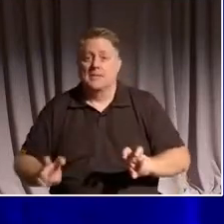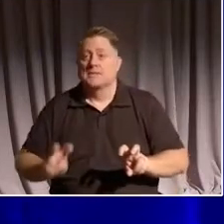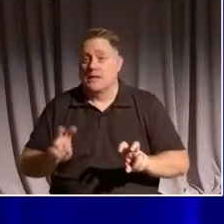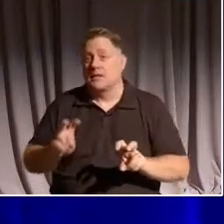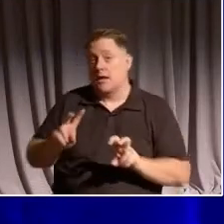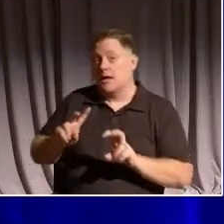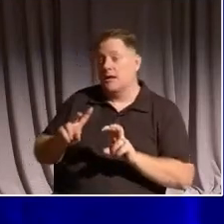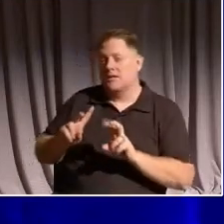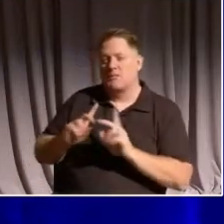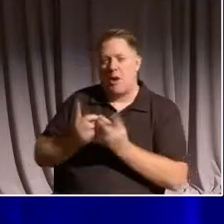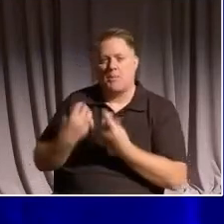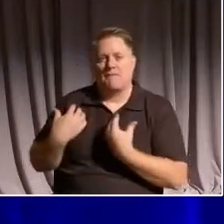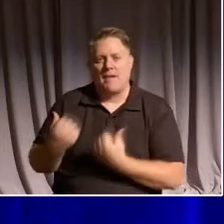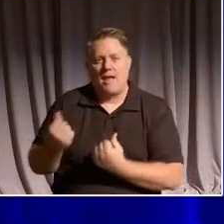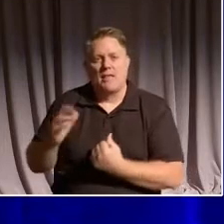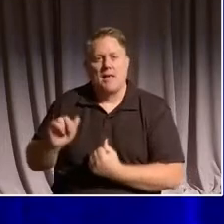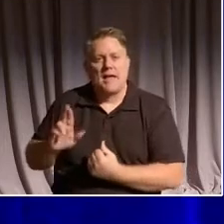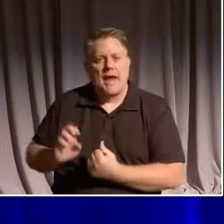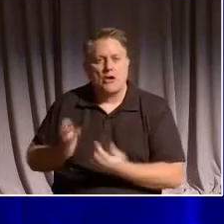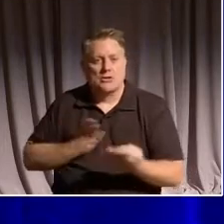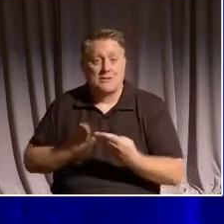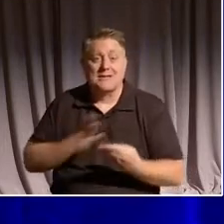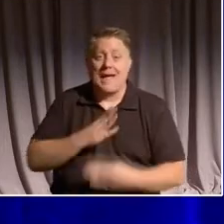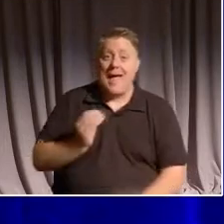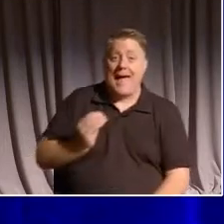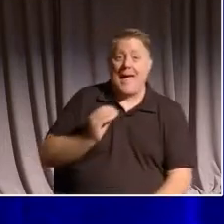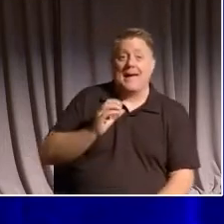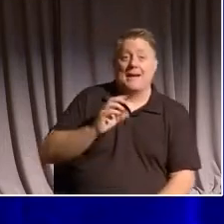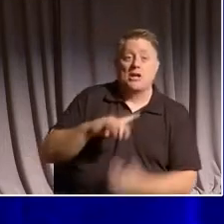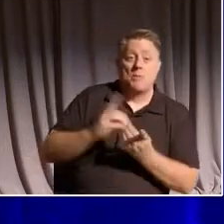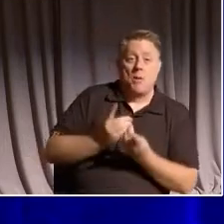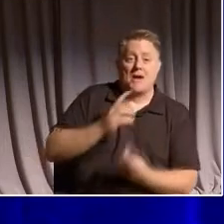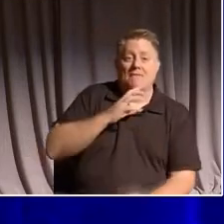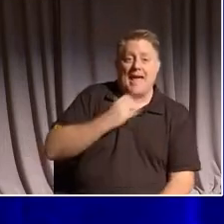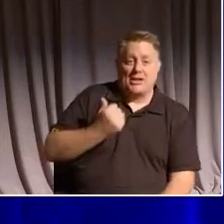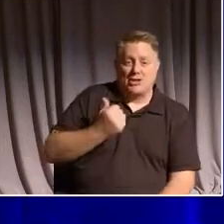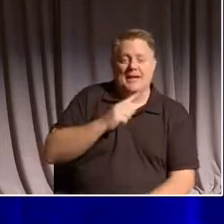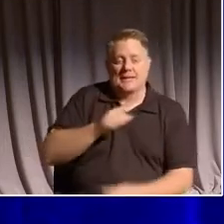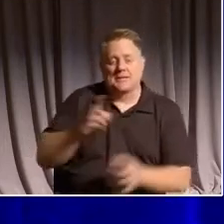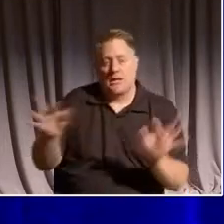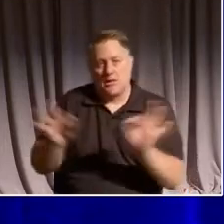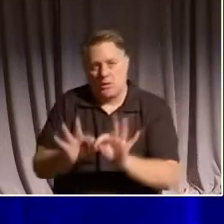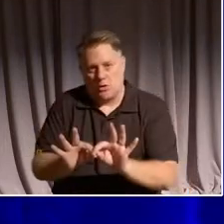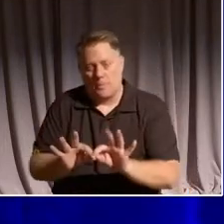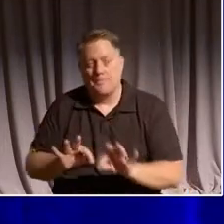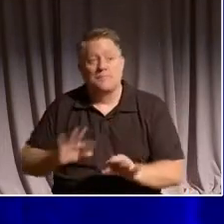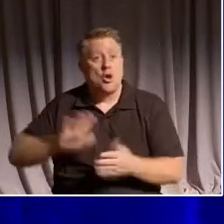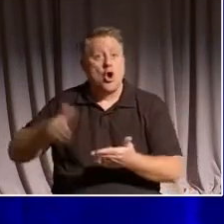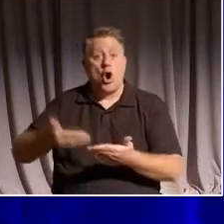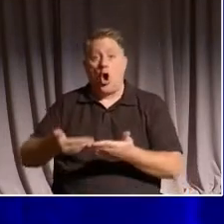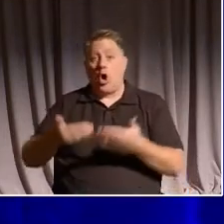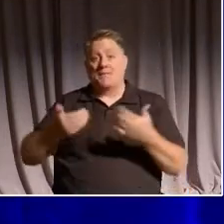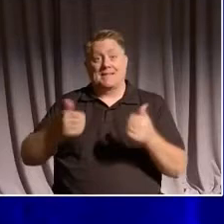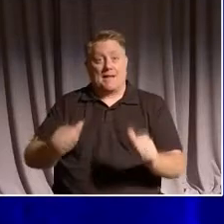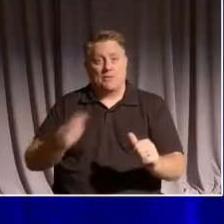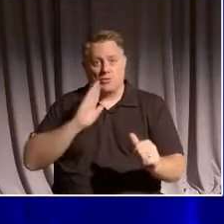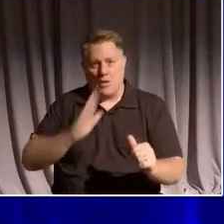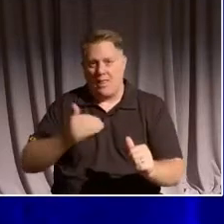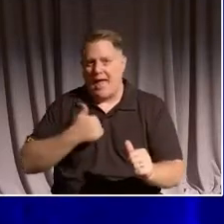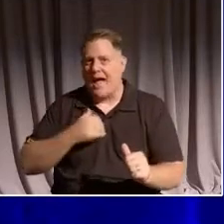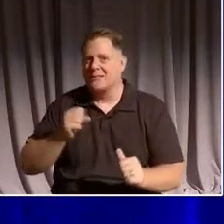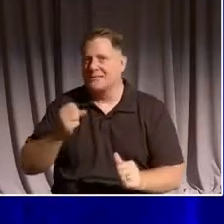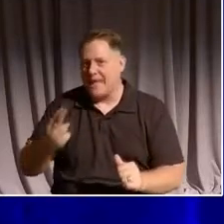Department of Healthcare Services and the Department of Aging are leading is so critical. So all of these efforts will have in-depth